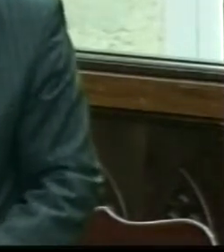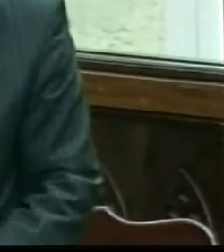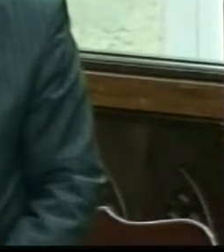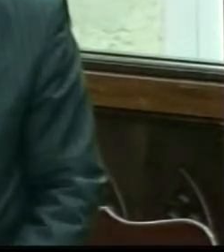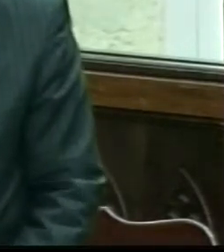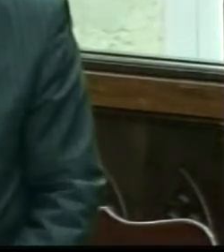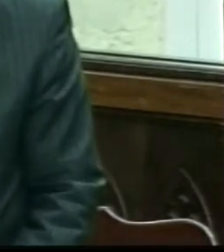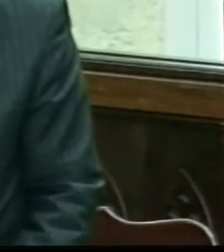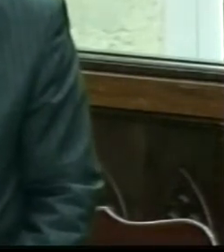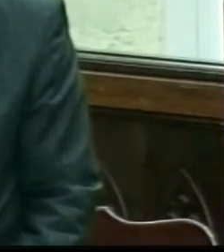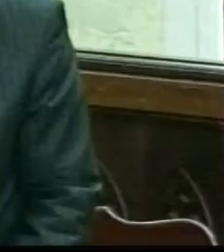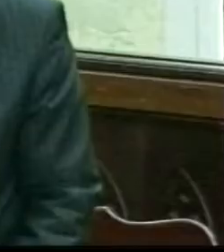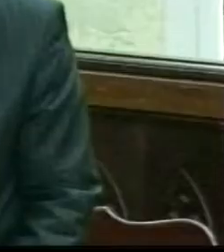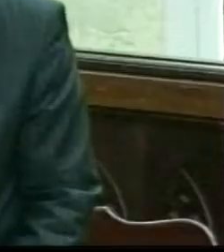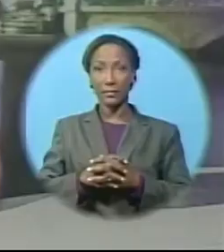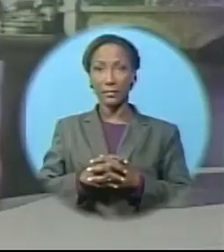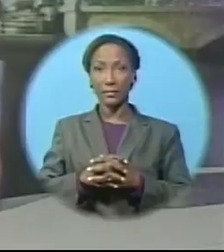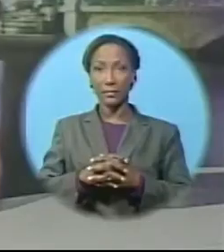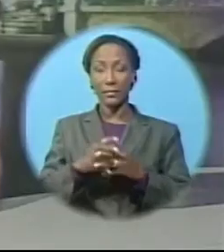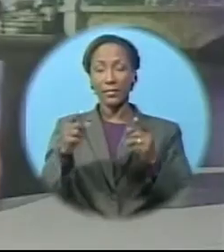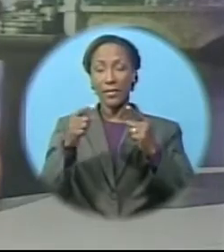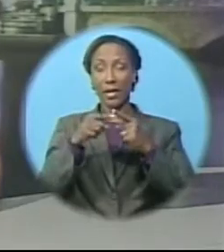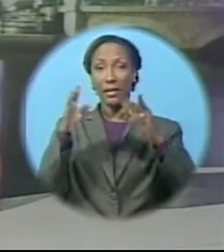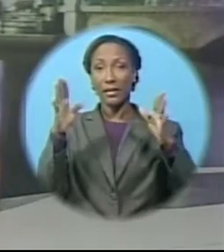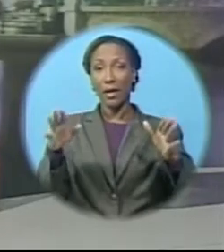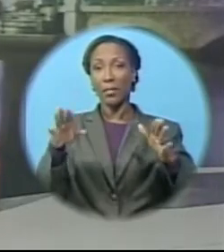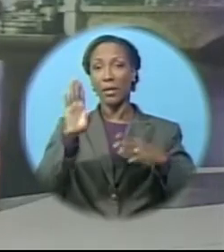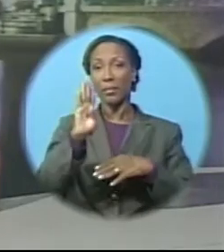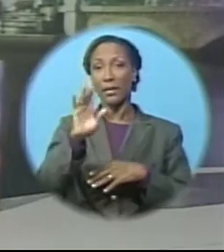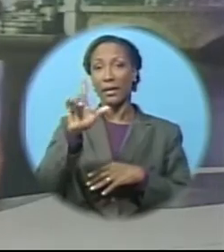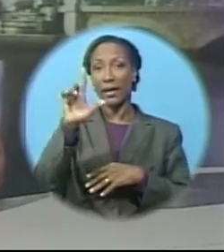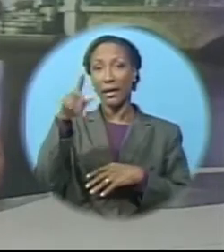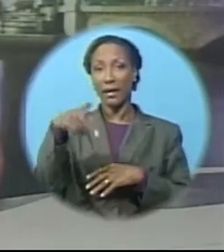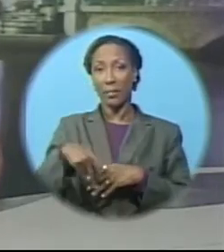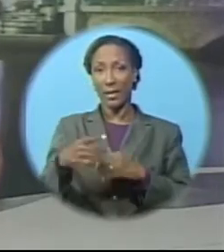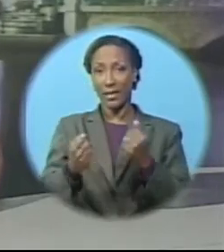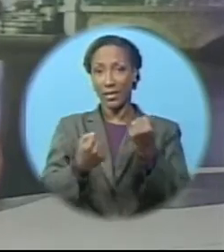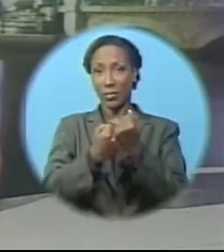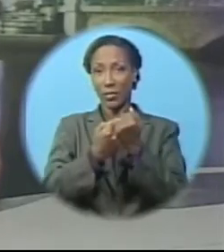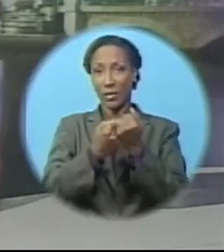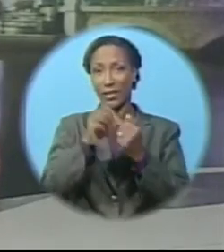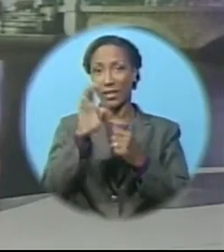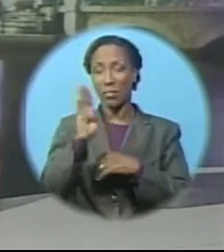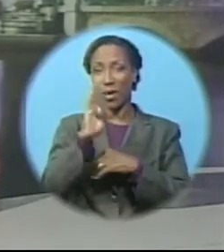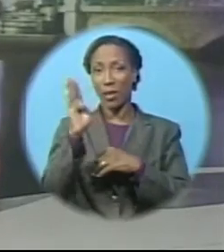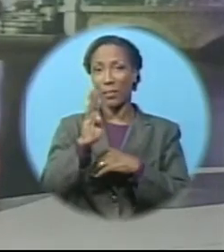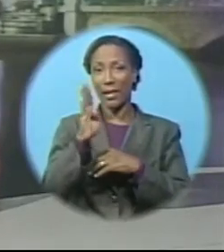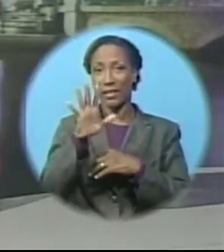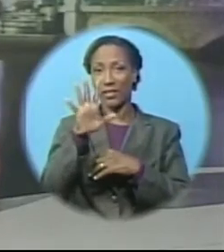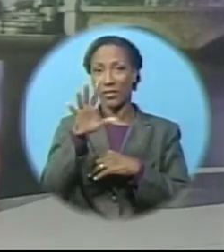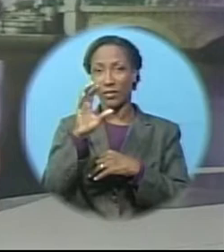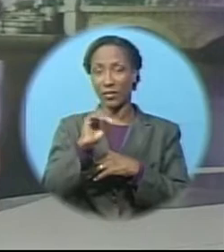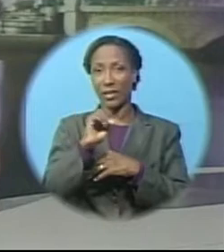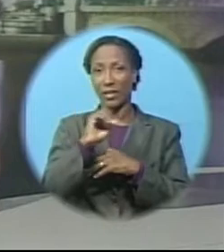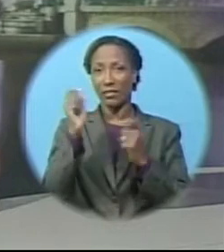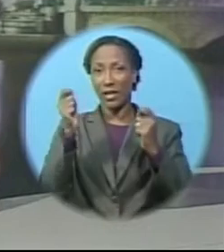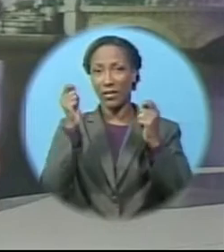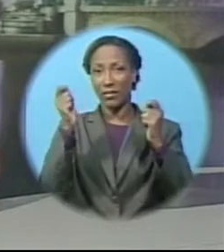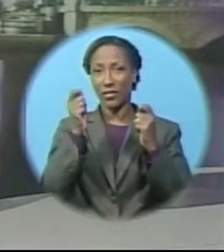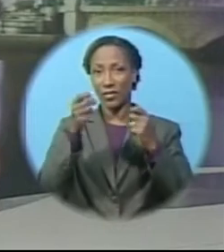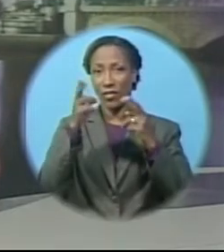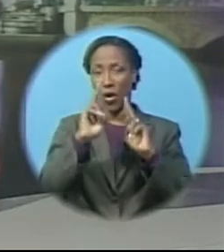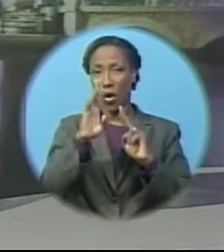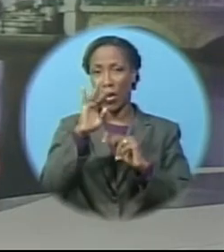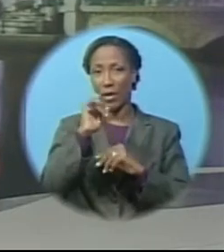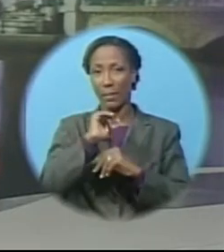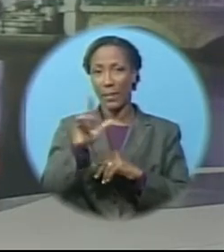categories set out in the schedule. And the opposition Barbados Labour Party supported the Barbados Jubilee Honour Bill. Member of